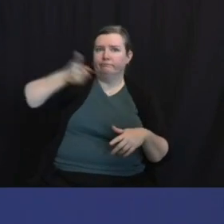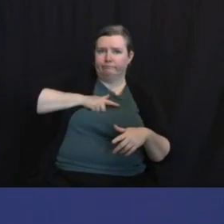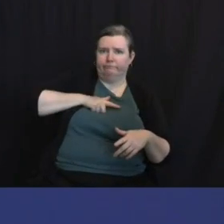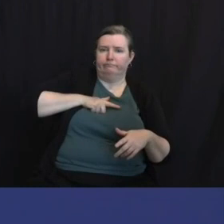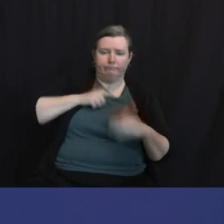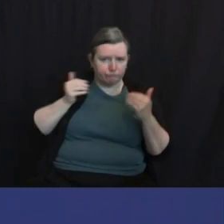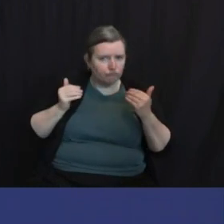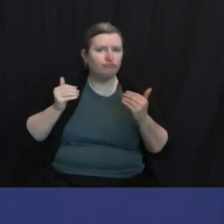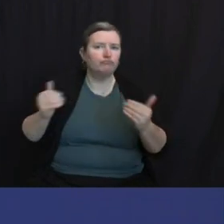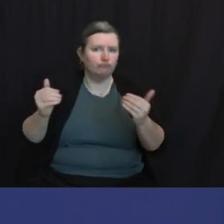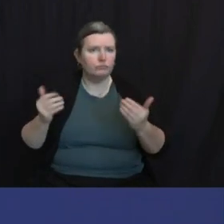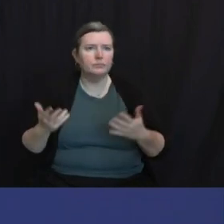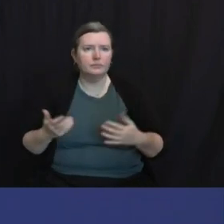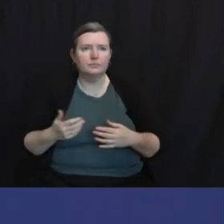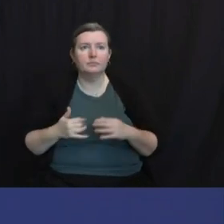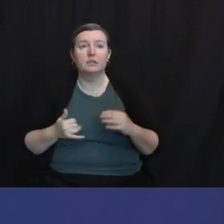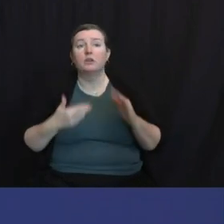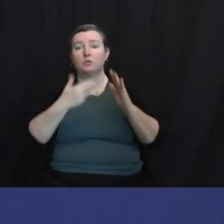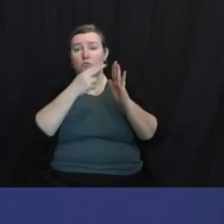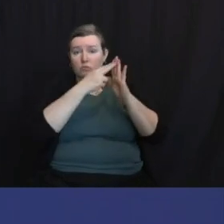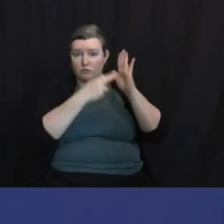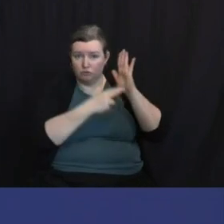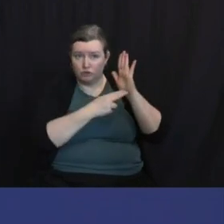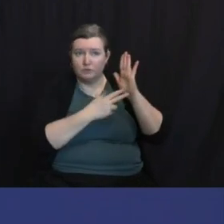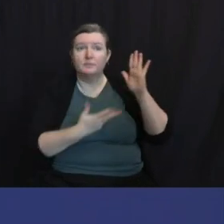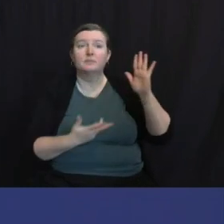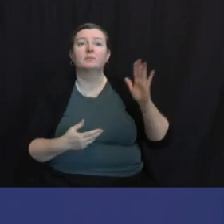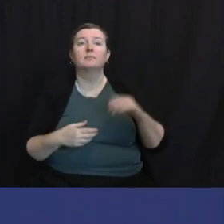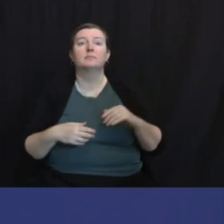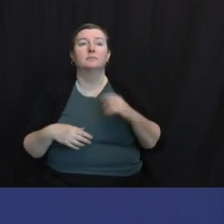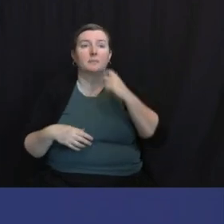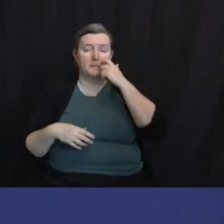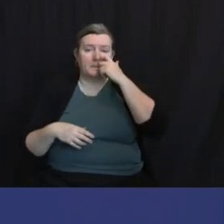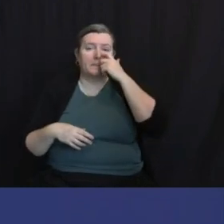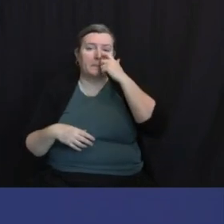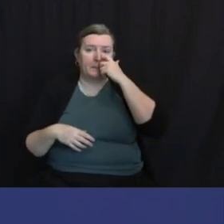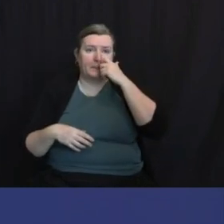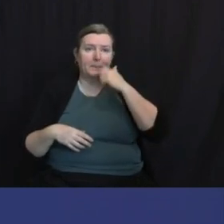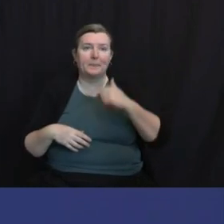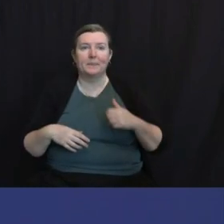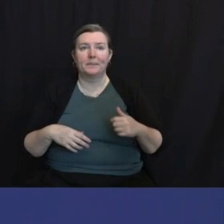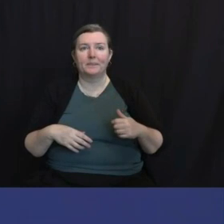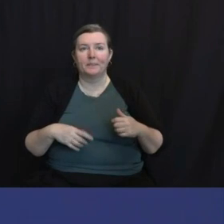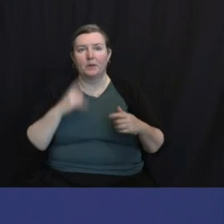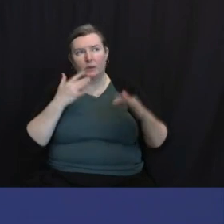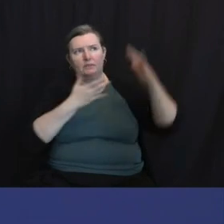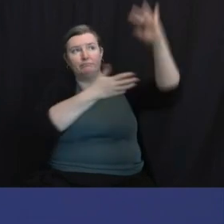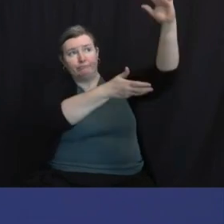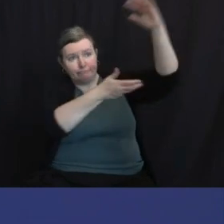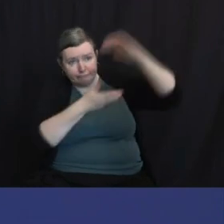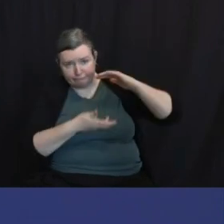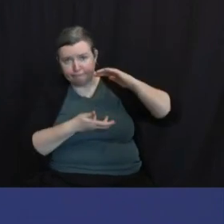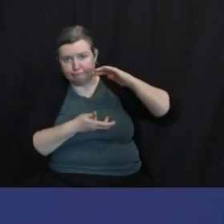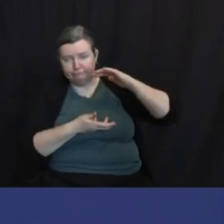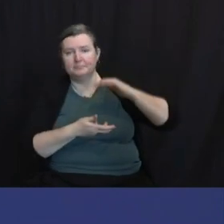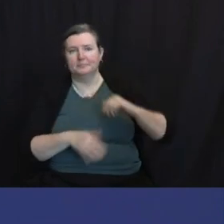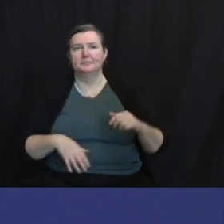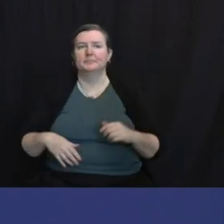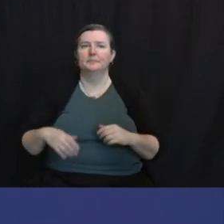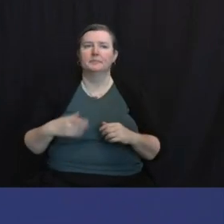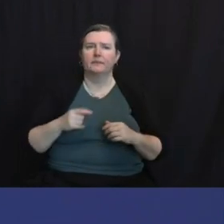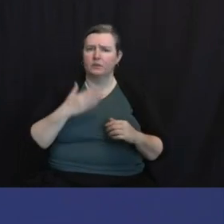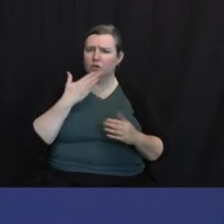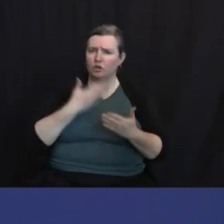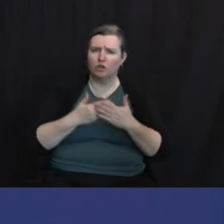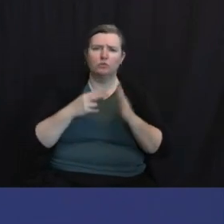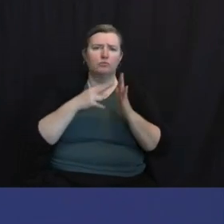that that's happening in advance of that supply is something that we've always thought is a sensible way to do this in the context